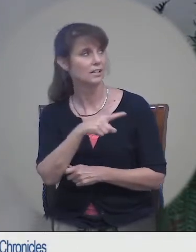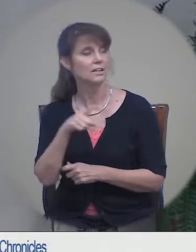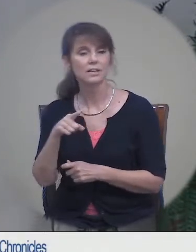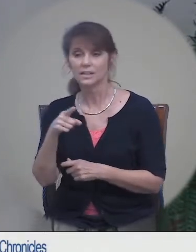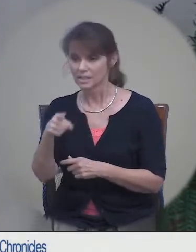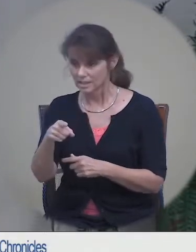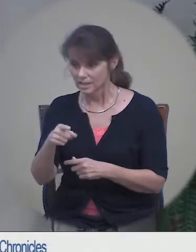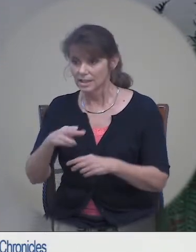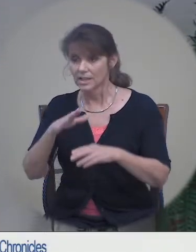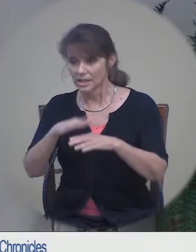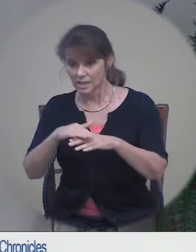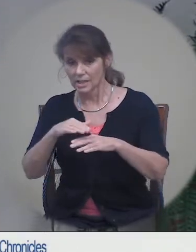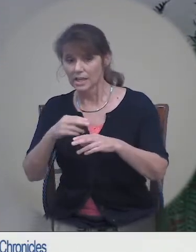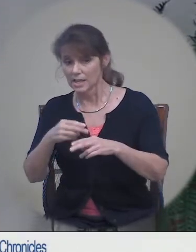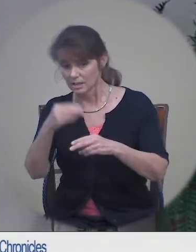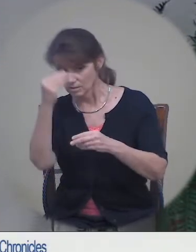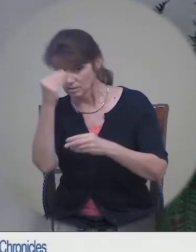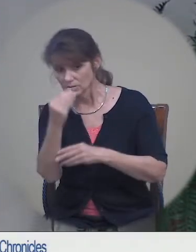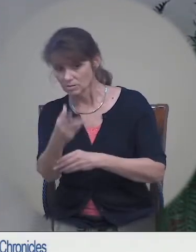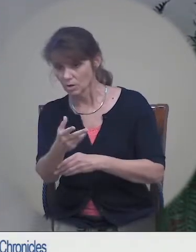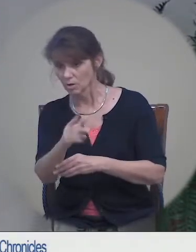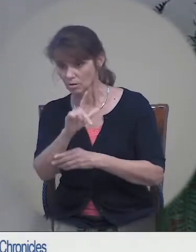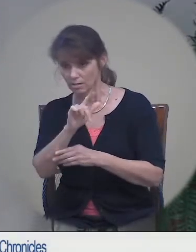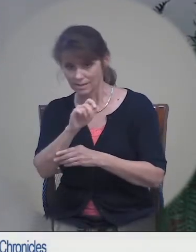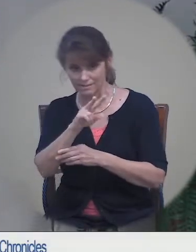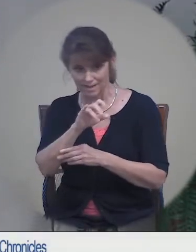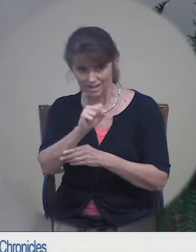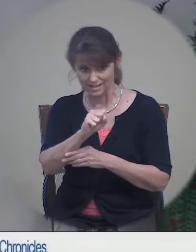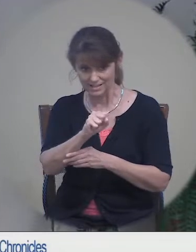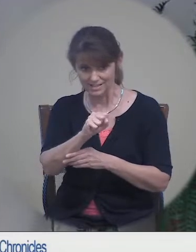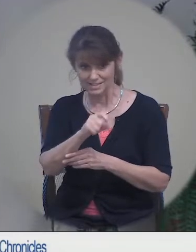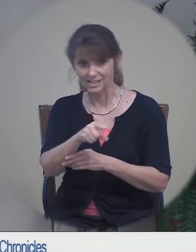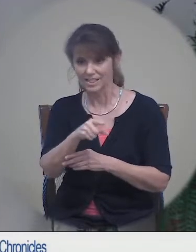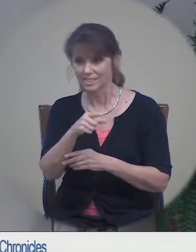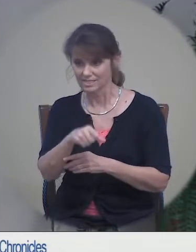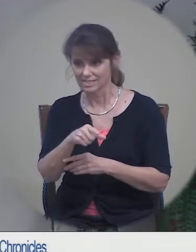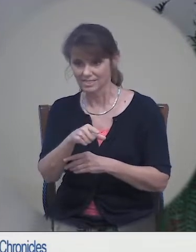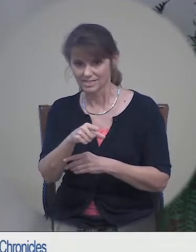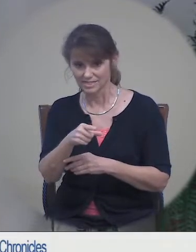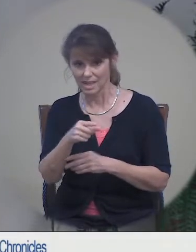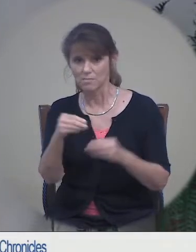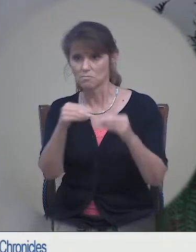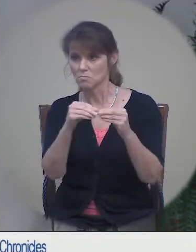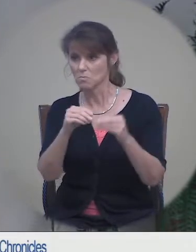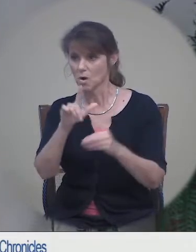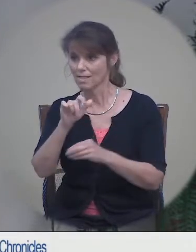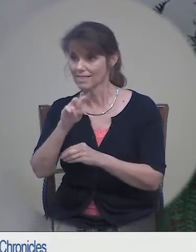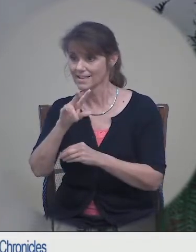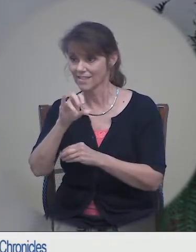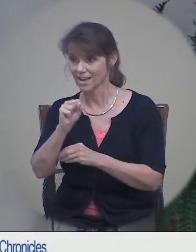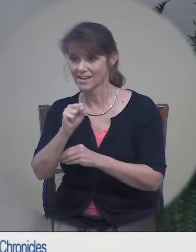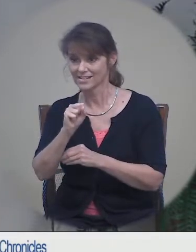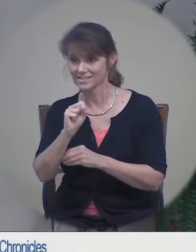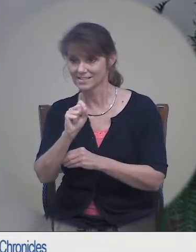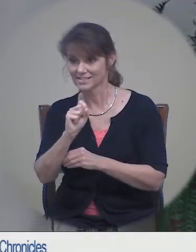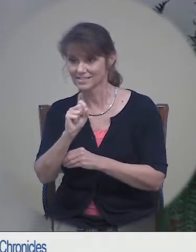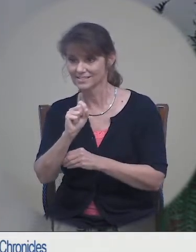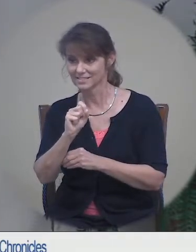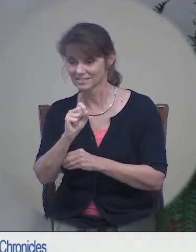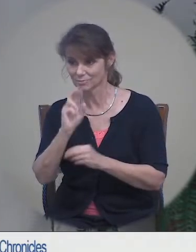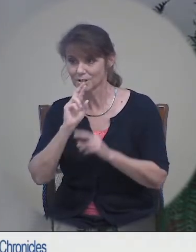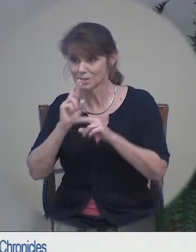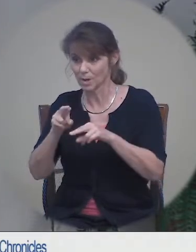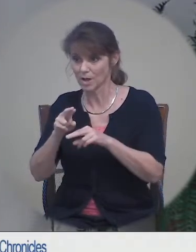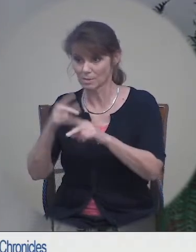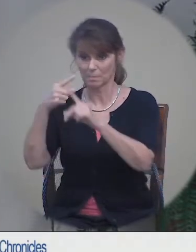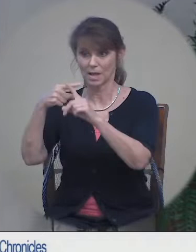he called upon them to do that, and the Levites responded in greater numbers. Some of the priests did, but there were so few priests who